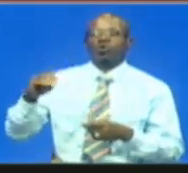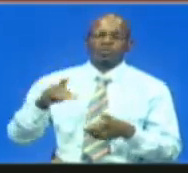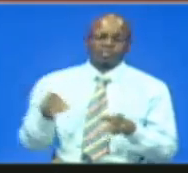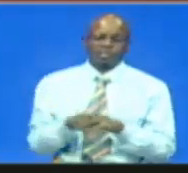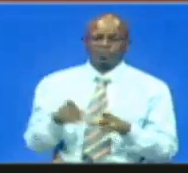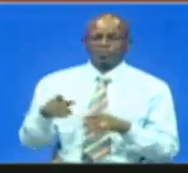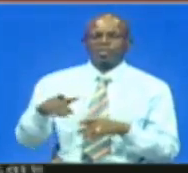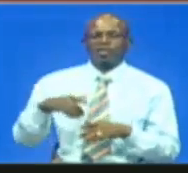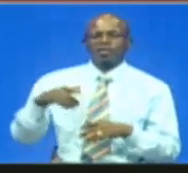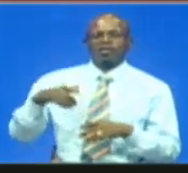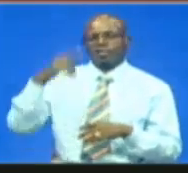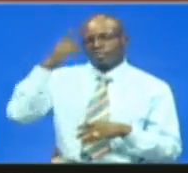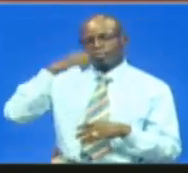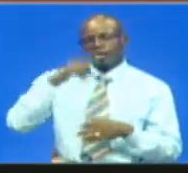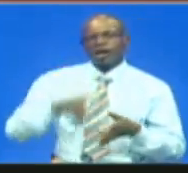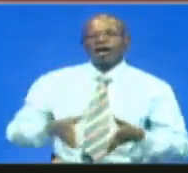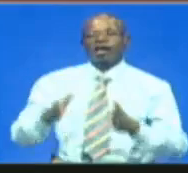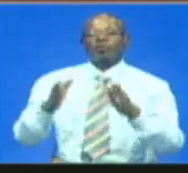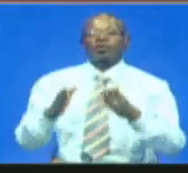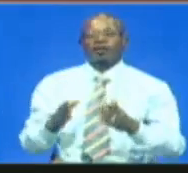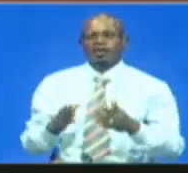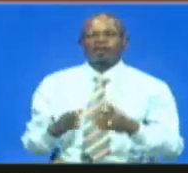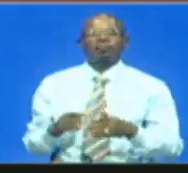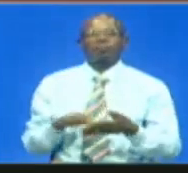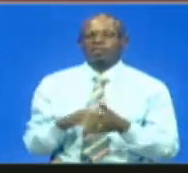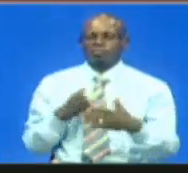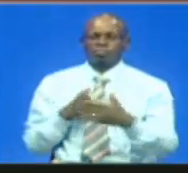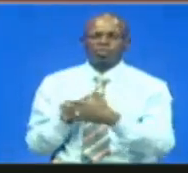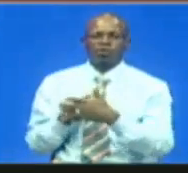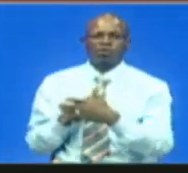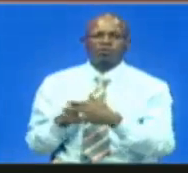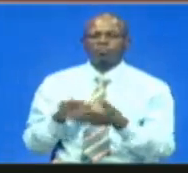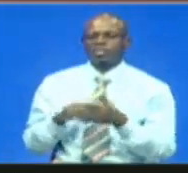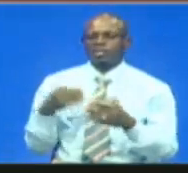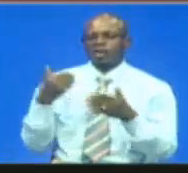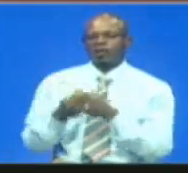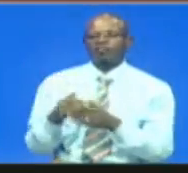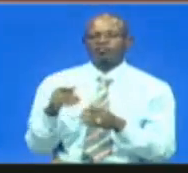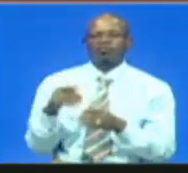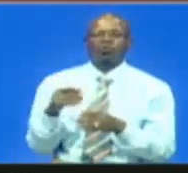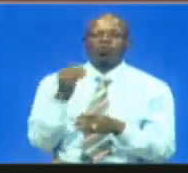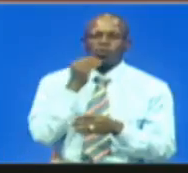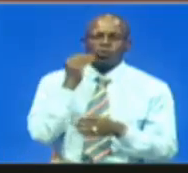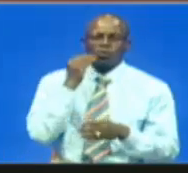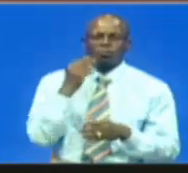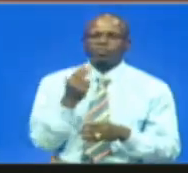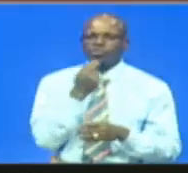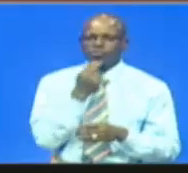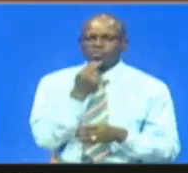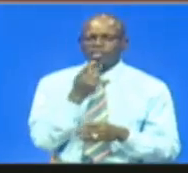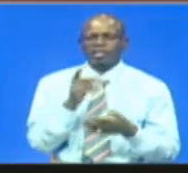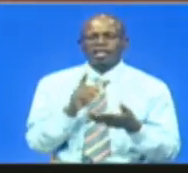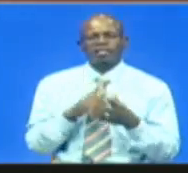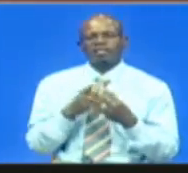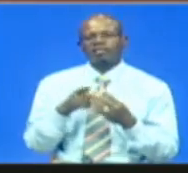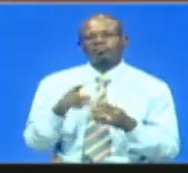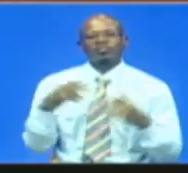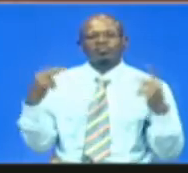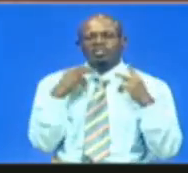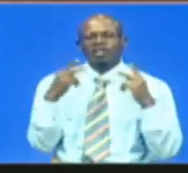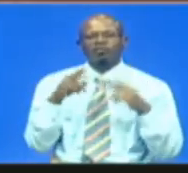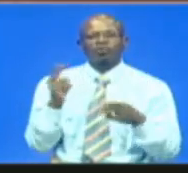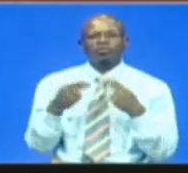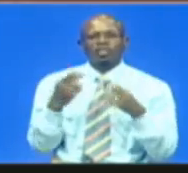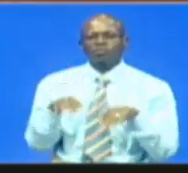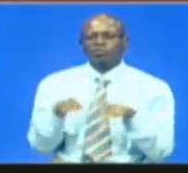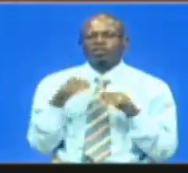their dues. The team, comprising 54 athletes, arrived back home on Tuesday and was stuck at a hotel on Thika Road waiting for their allowances,